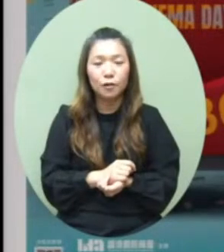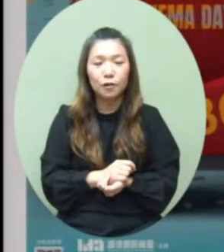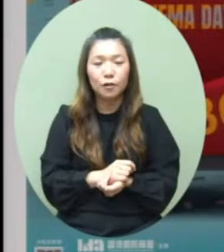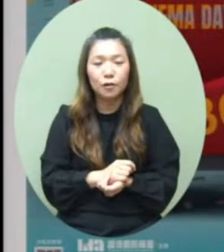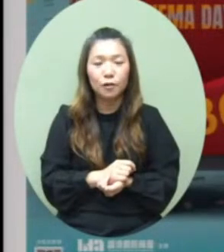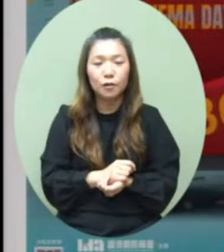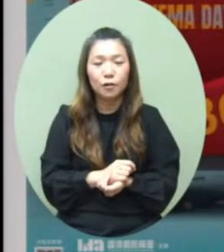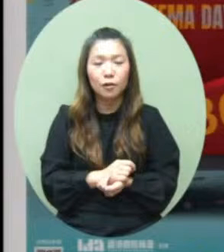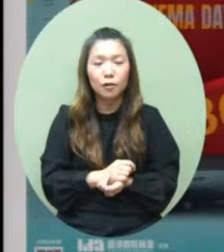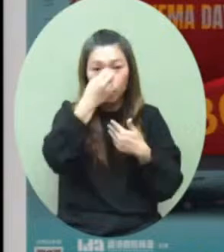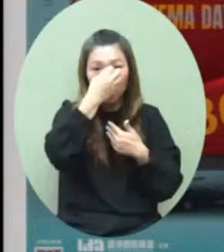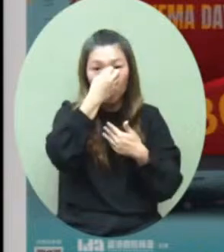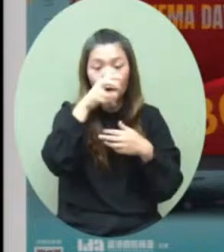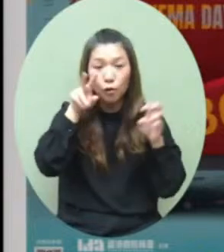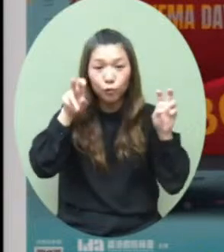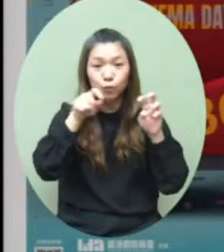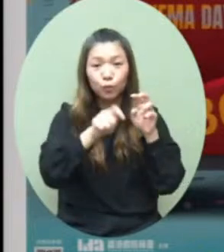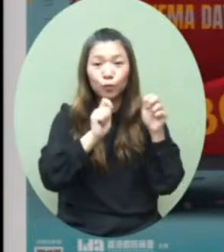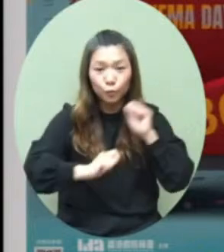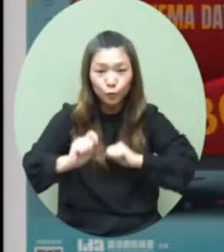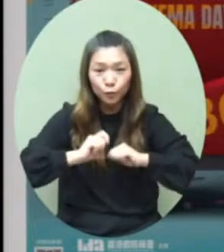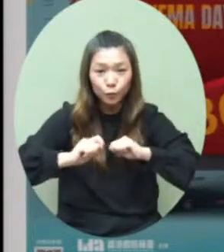Cinema Fund.